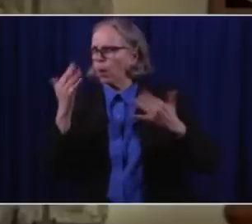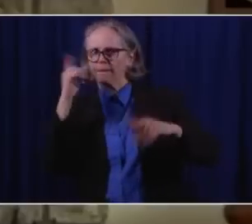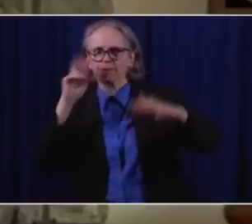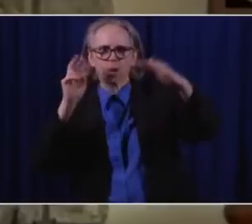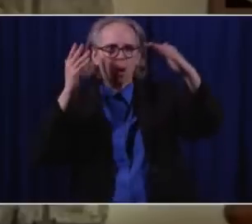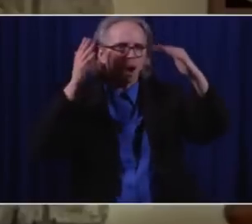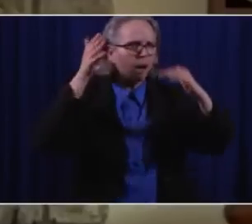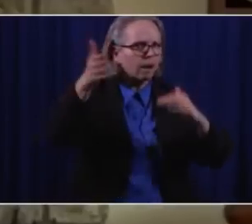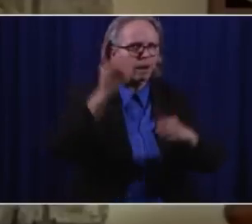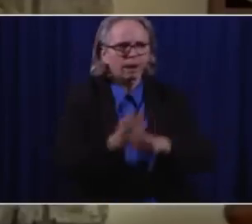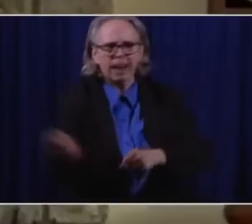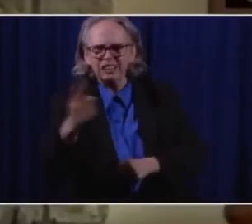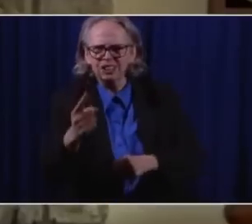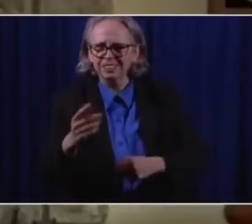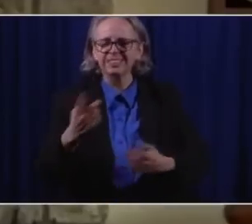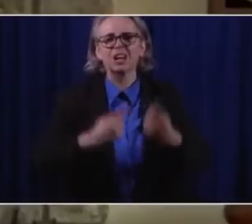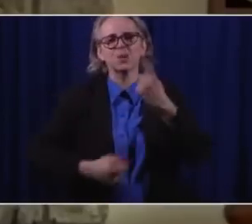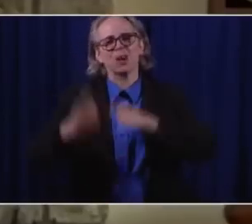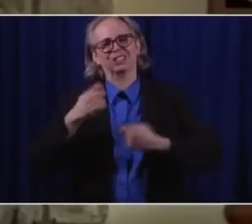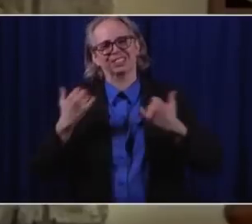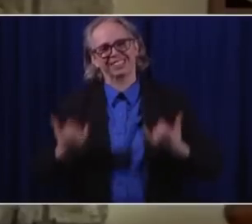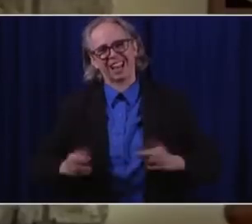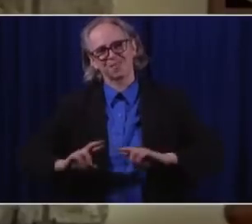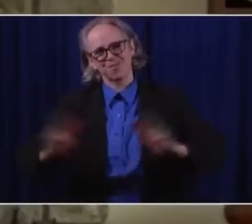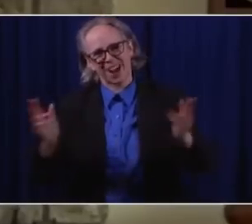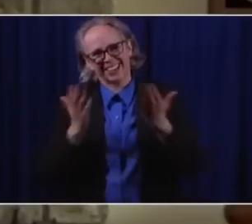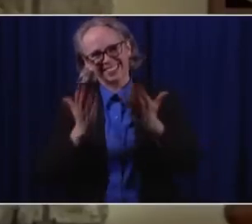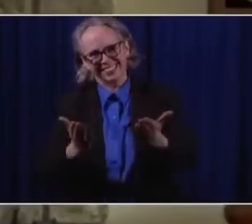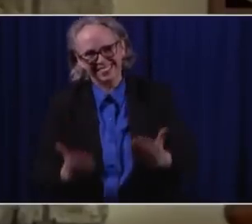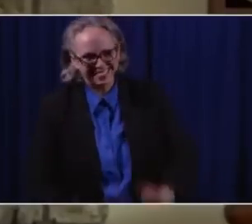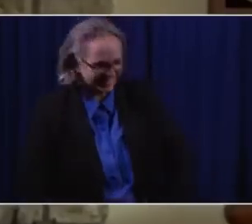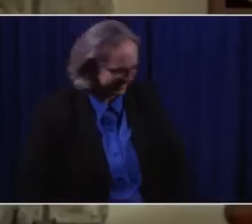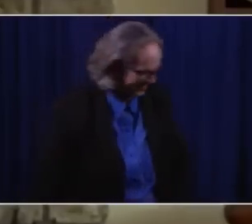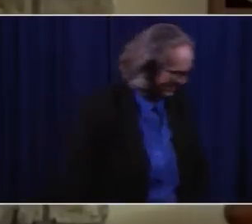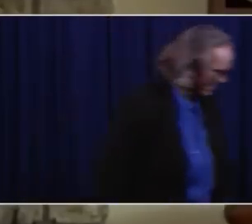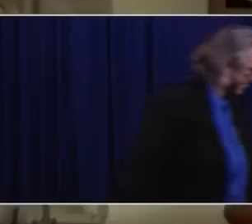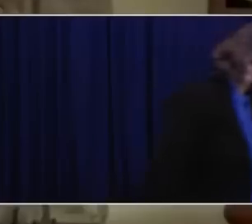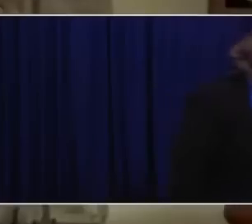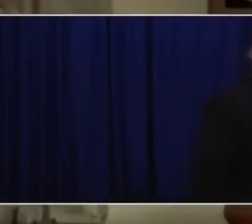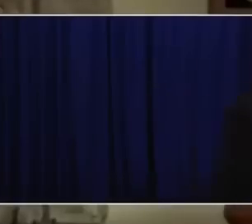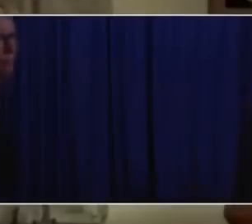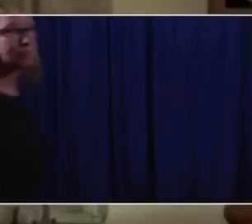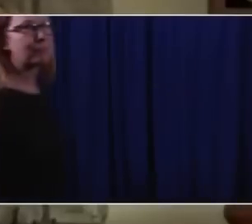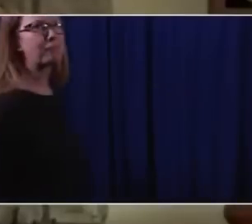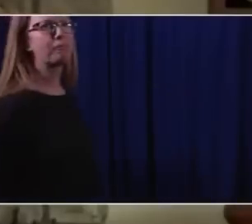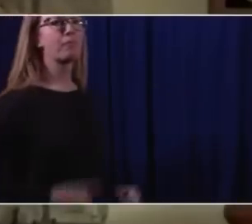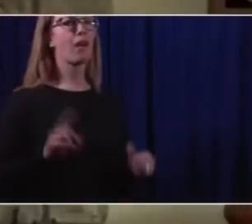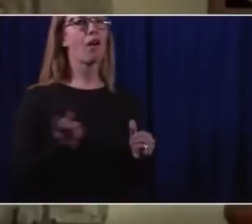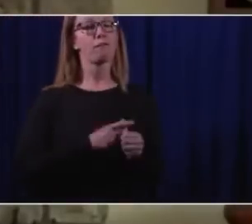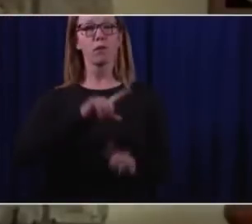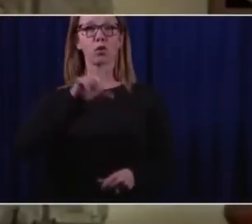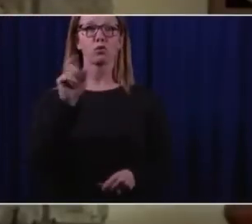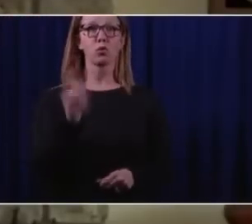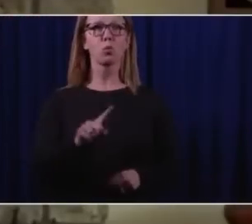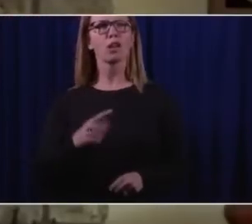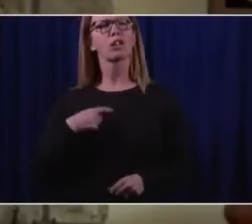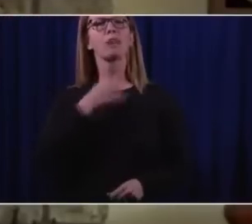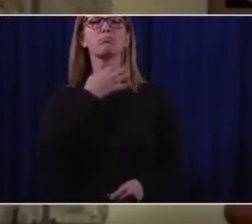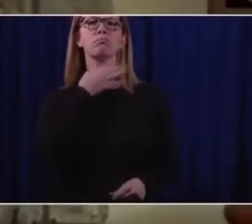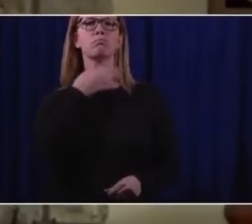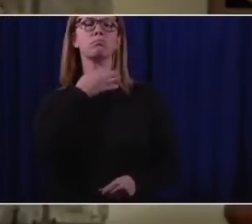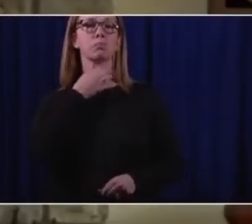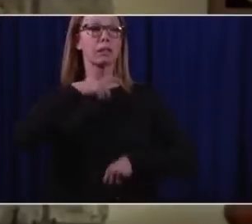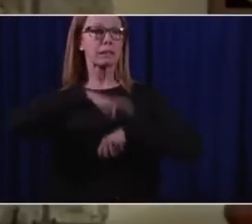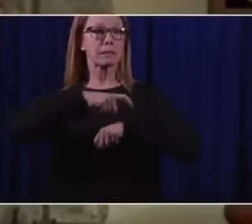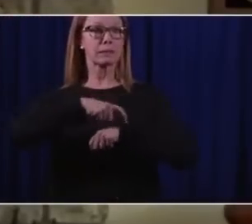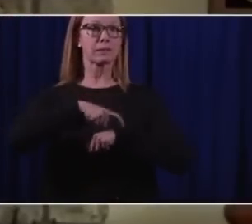Governor, first question today is from Jim Oddie at WHIO in Dayton. Hey, Jim. Governor, let's talk about the curfew that's coming